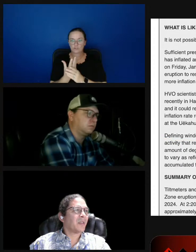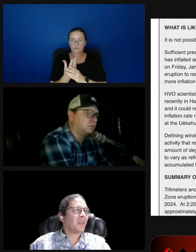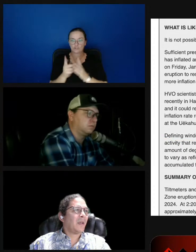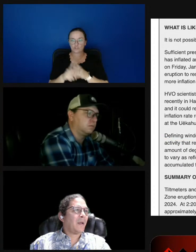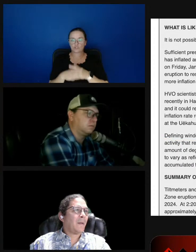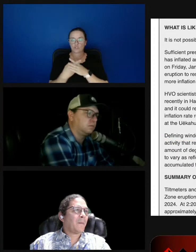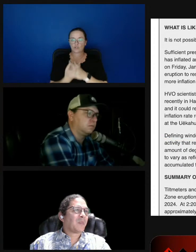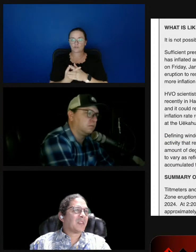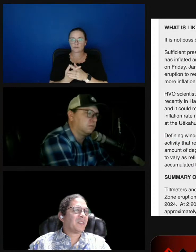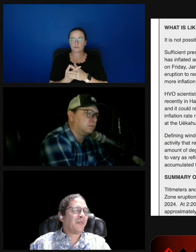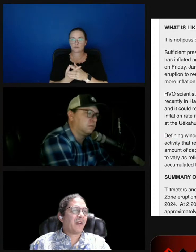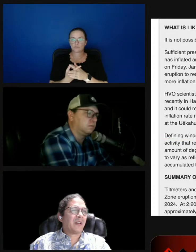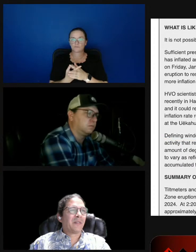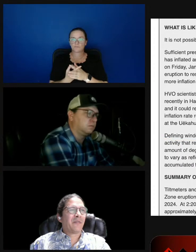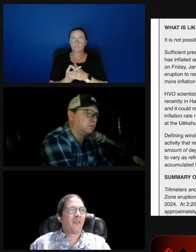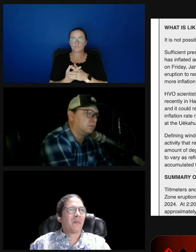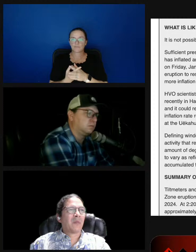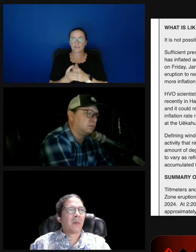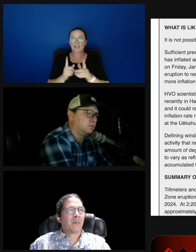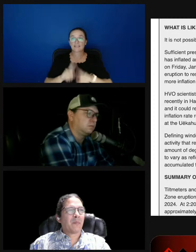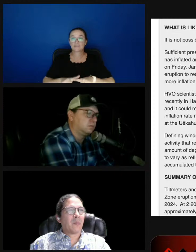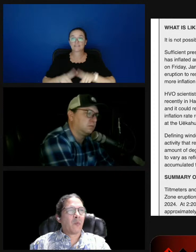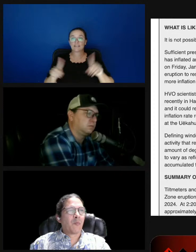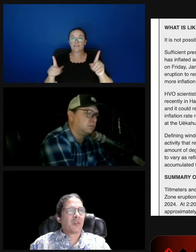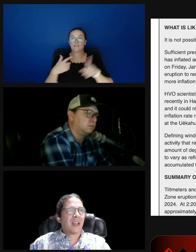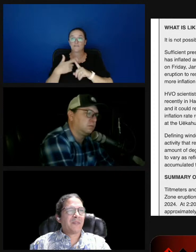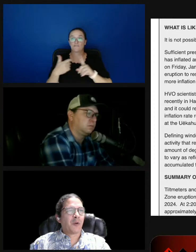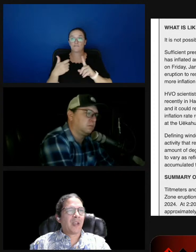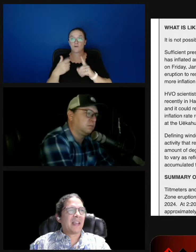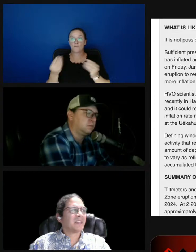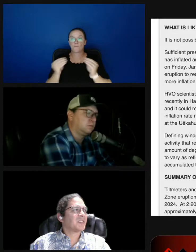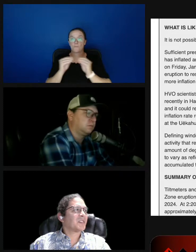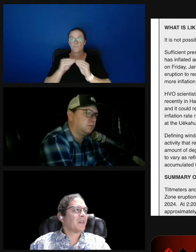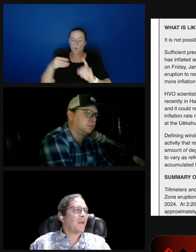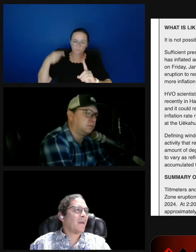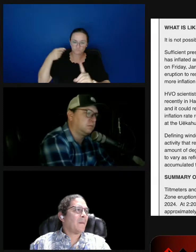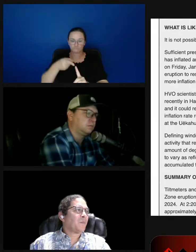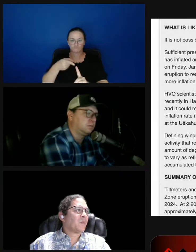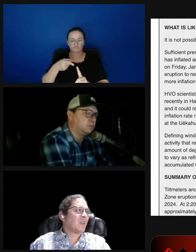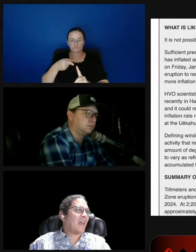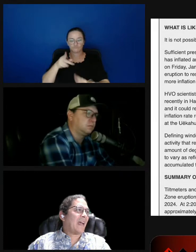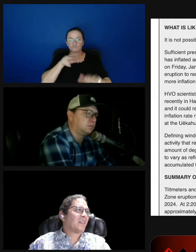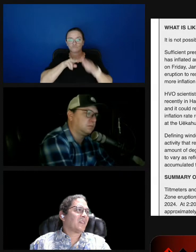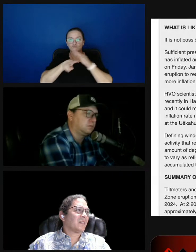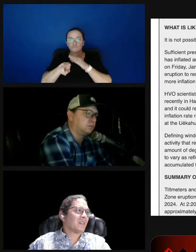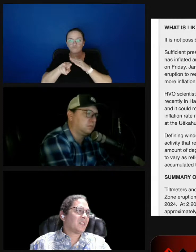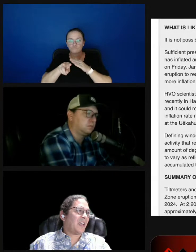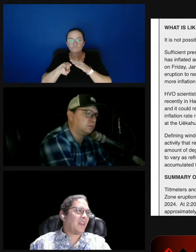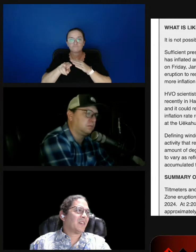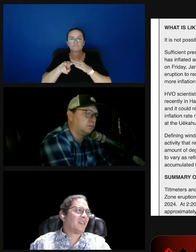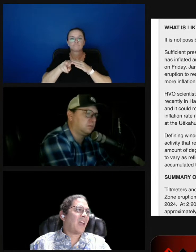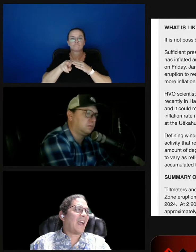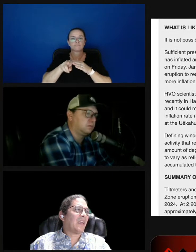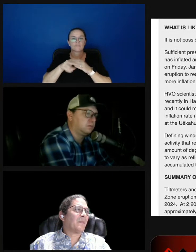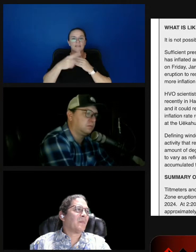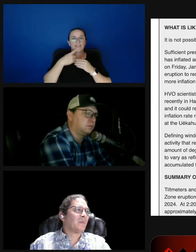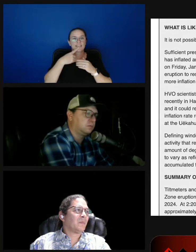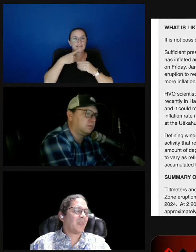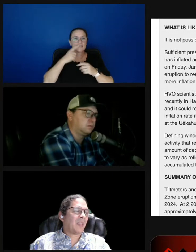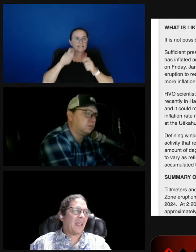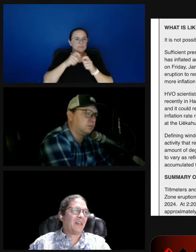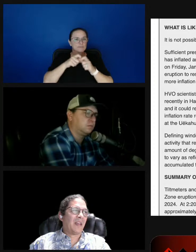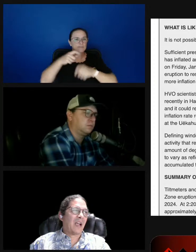restart is different from more precise forecasts that state a